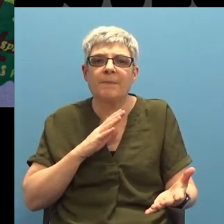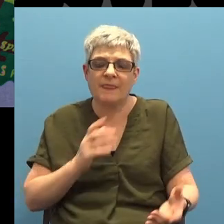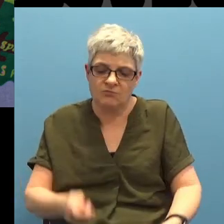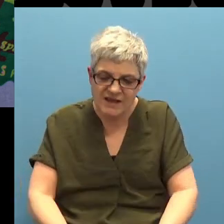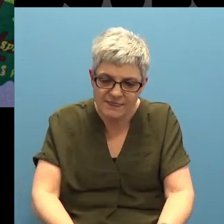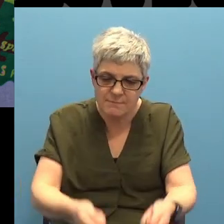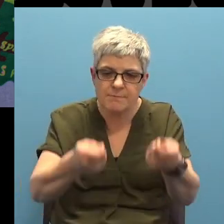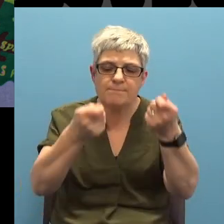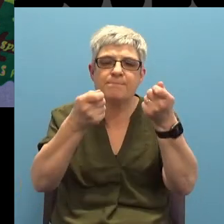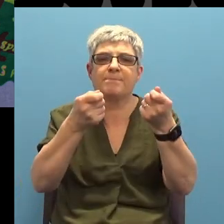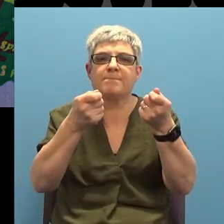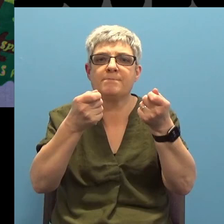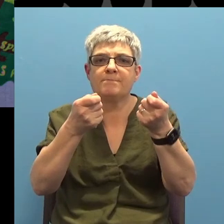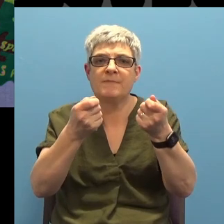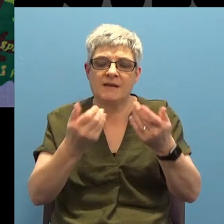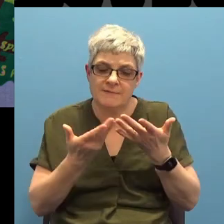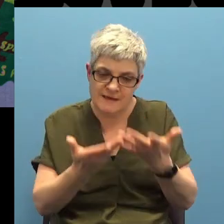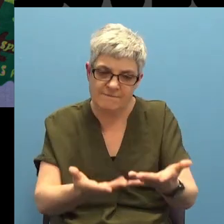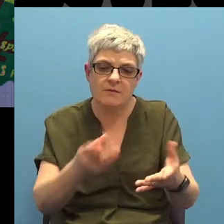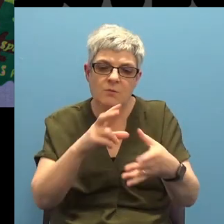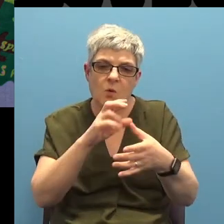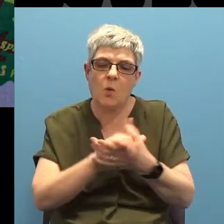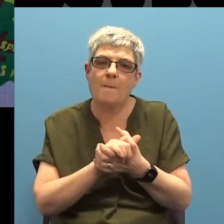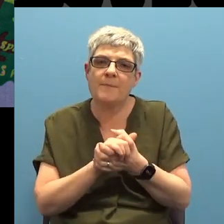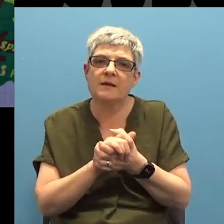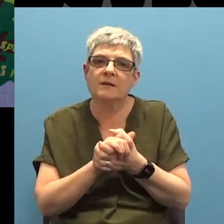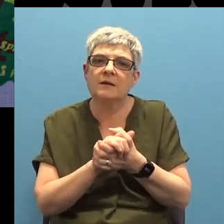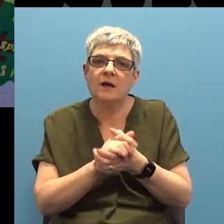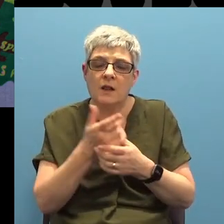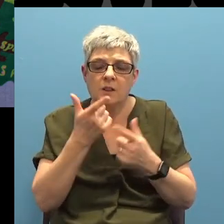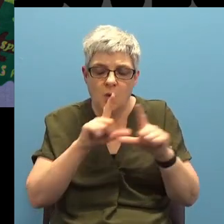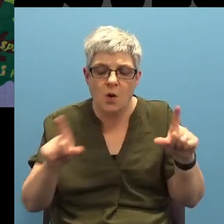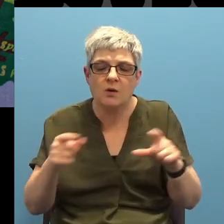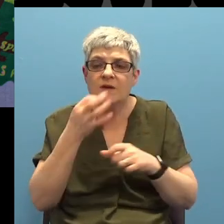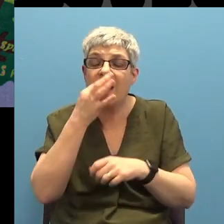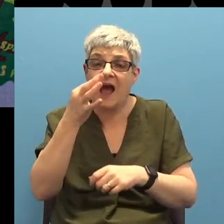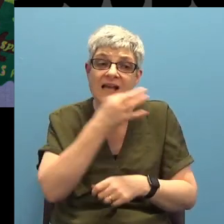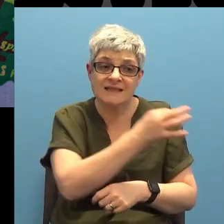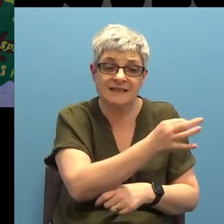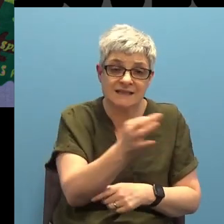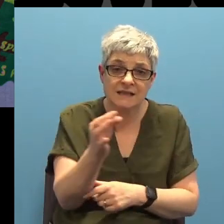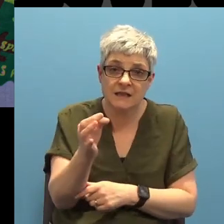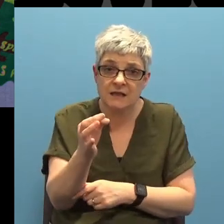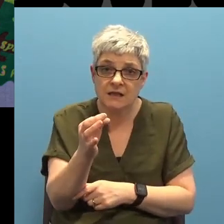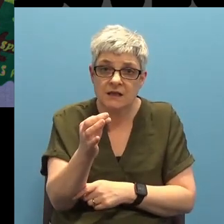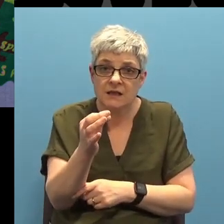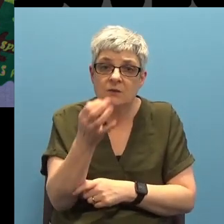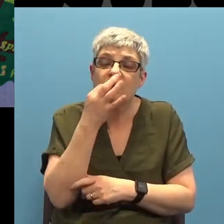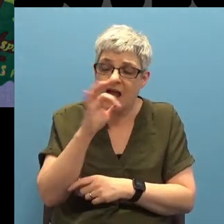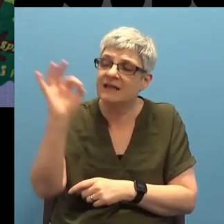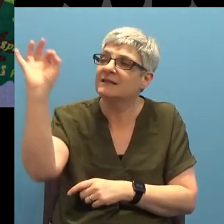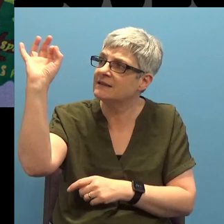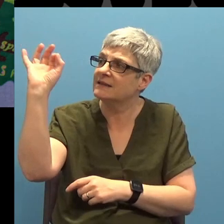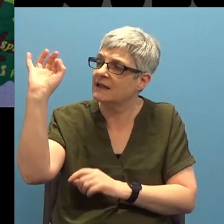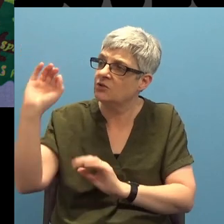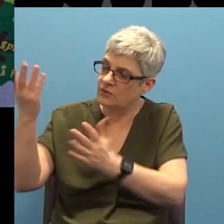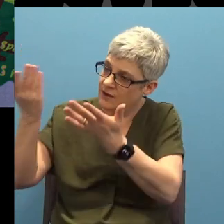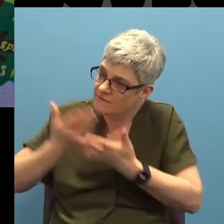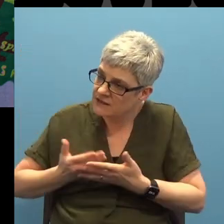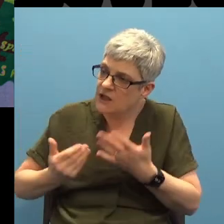raised them up and given them hope. And Lord, we ask that you give us that message this morning anew, that we